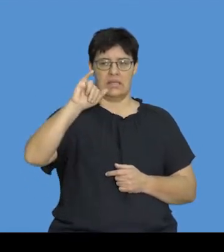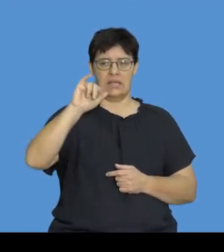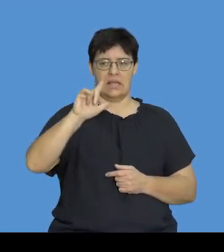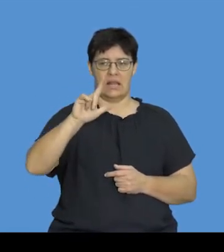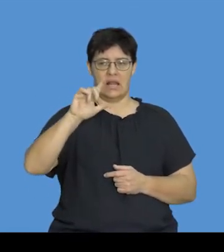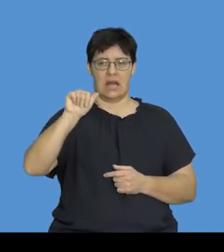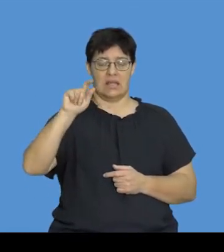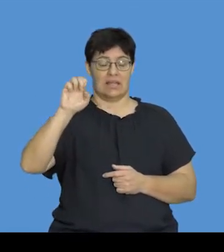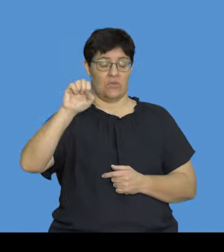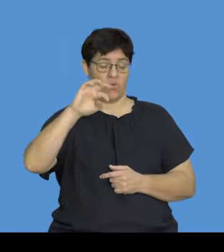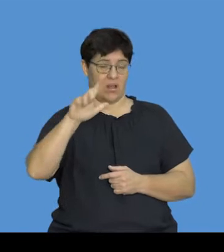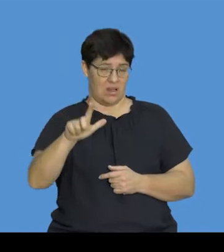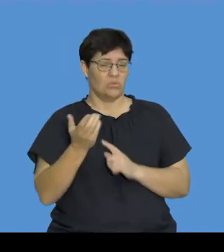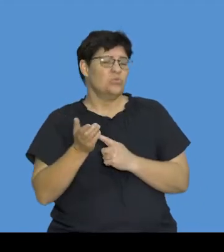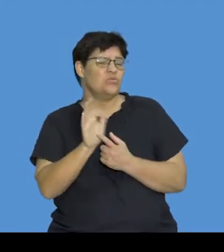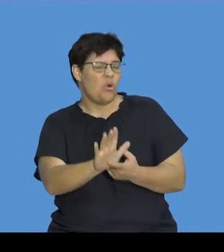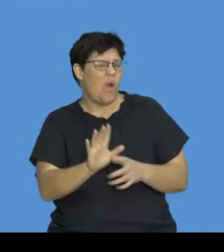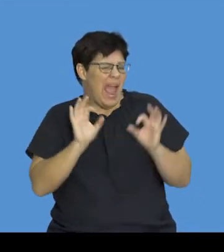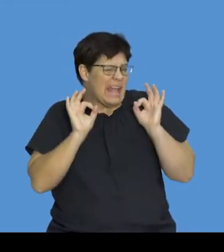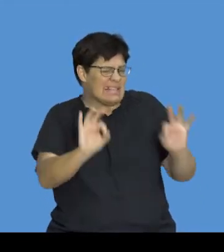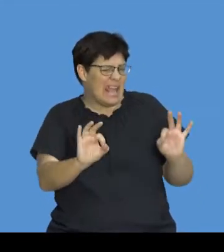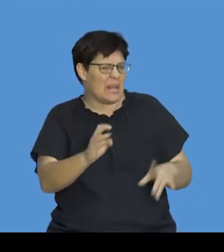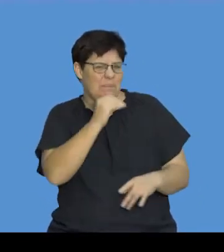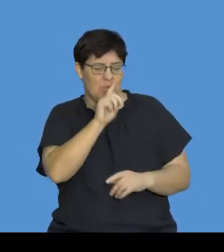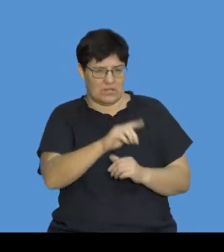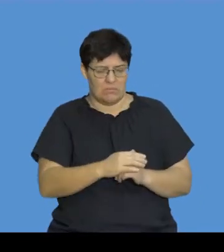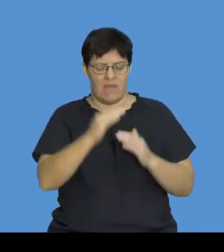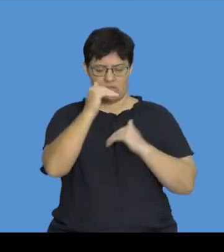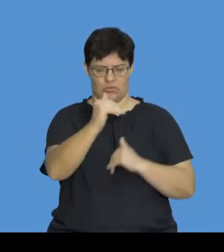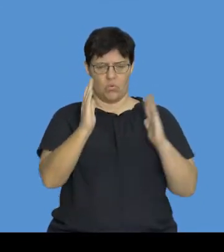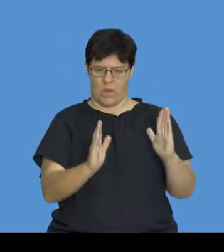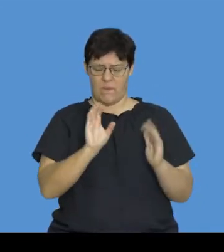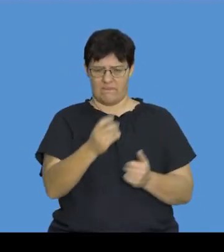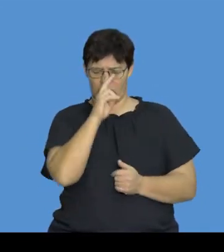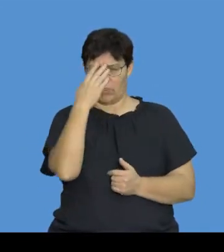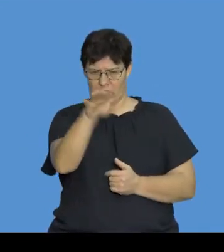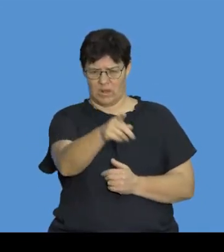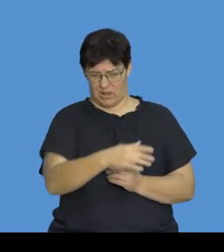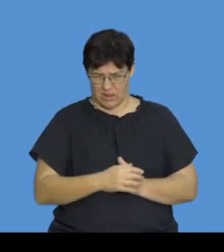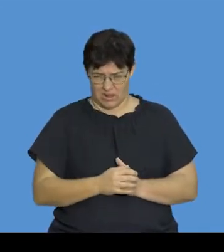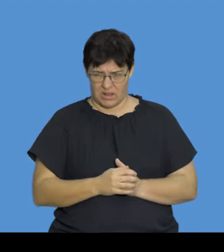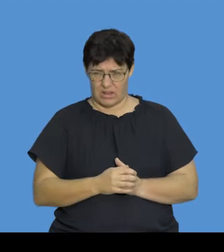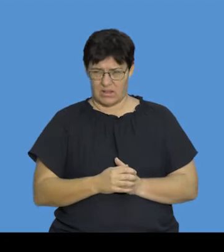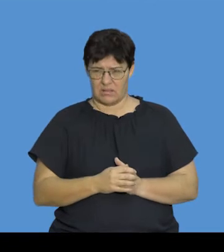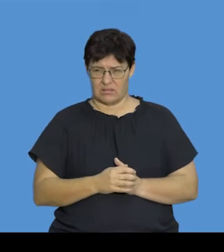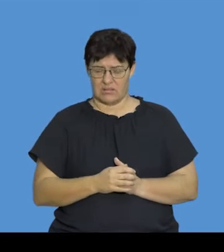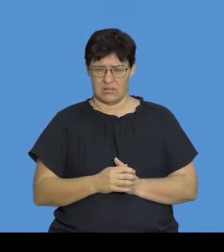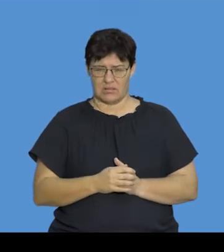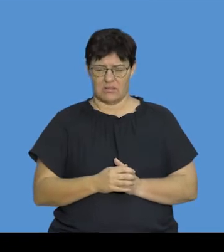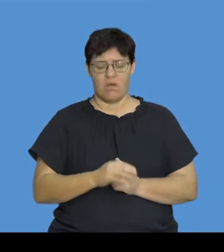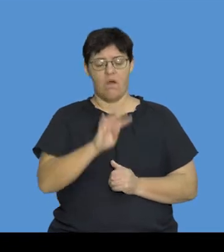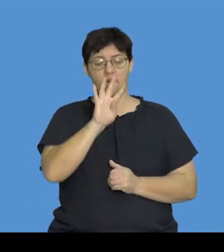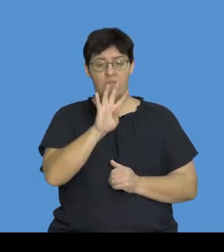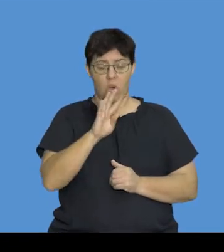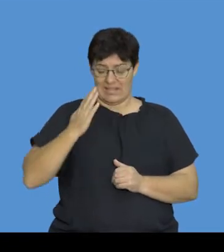what exactly this is all about. So what I have here is a square, right? You know, a square will be a quad with